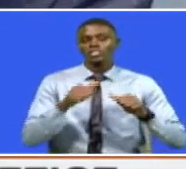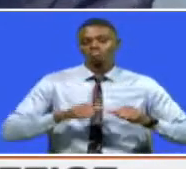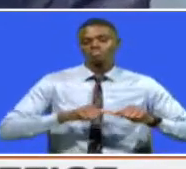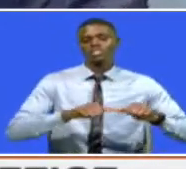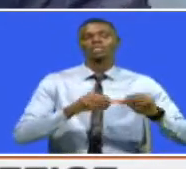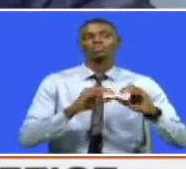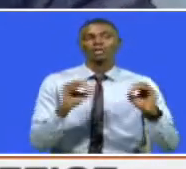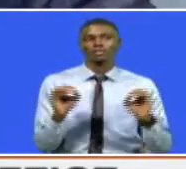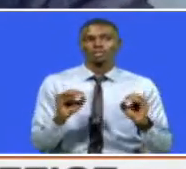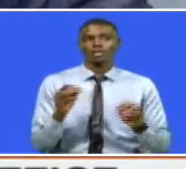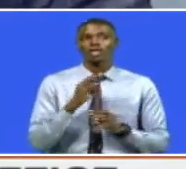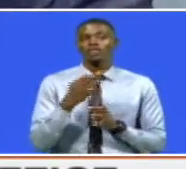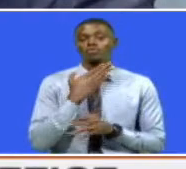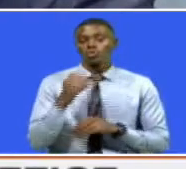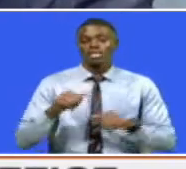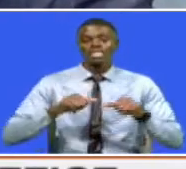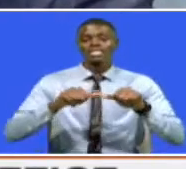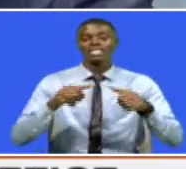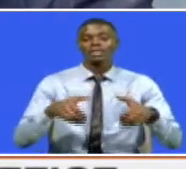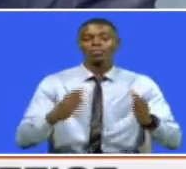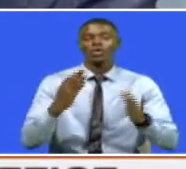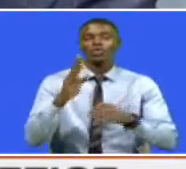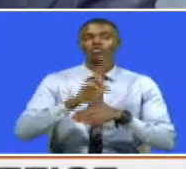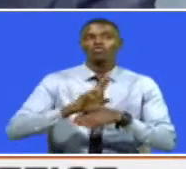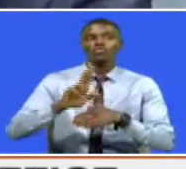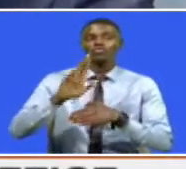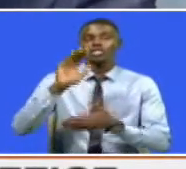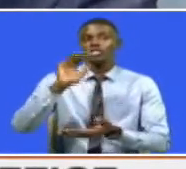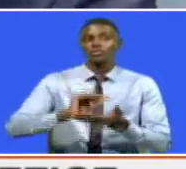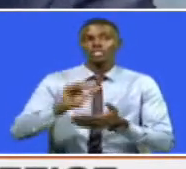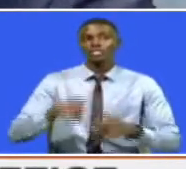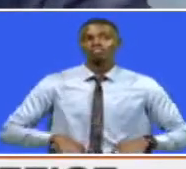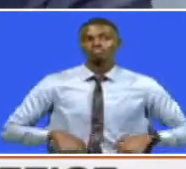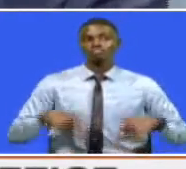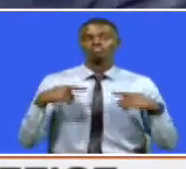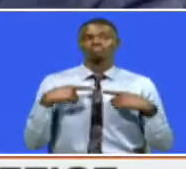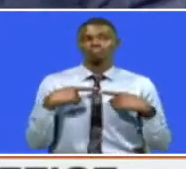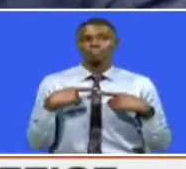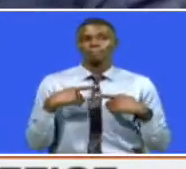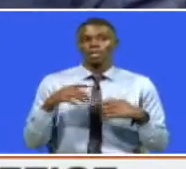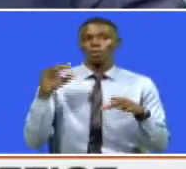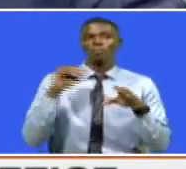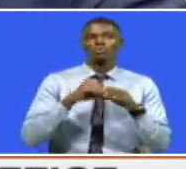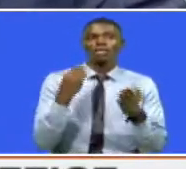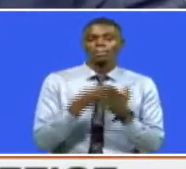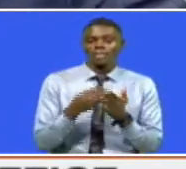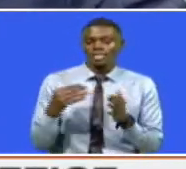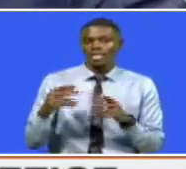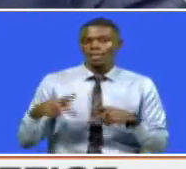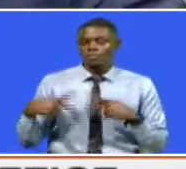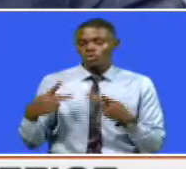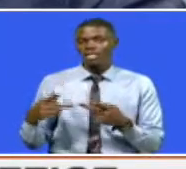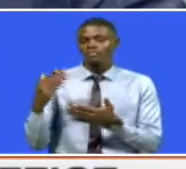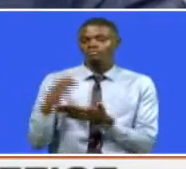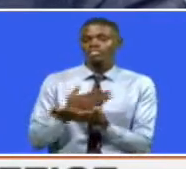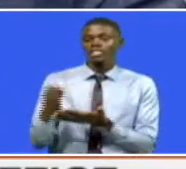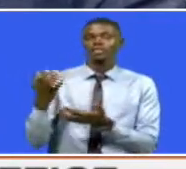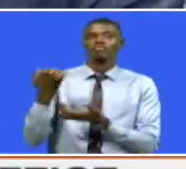Sustainable. If you want a sustainable way of reducing the cost of living, put money into the productive sectors of the